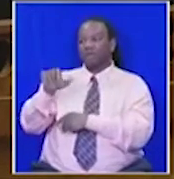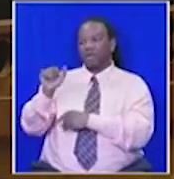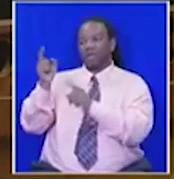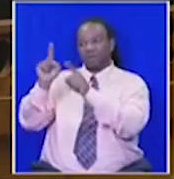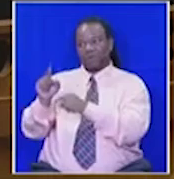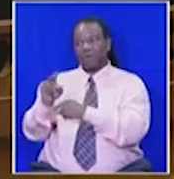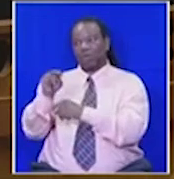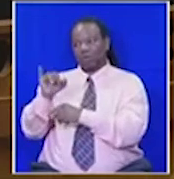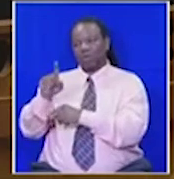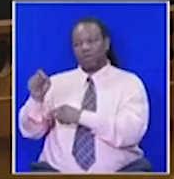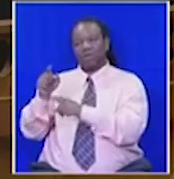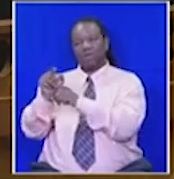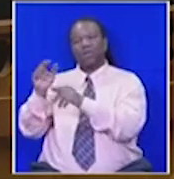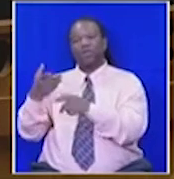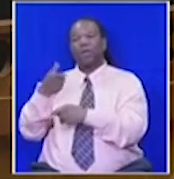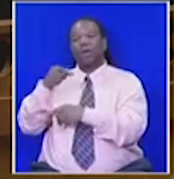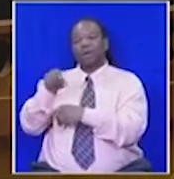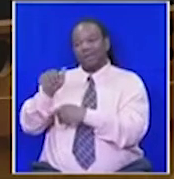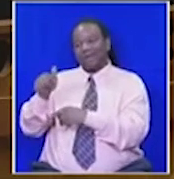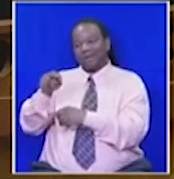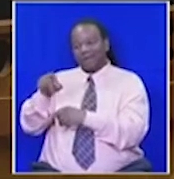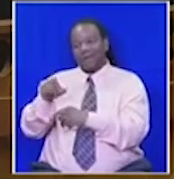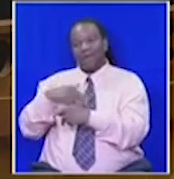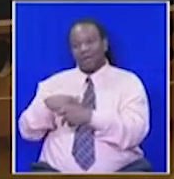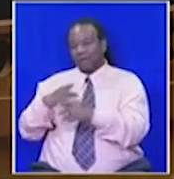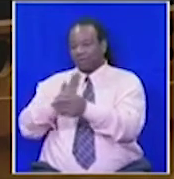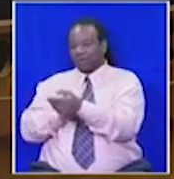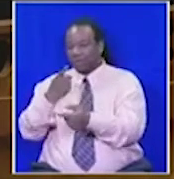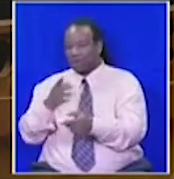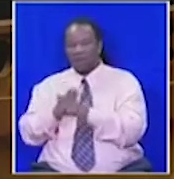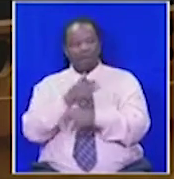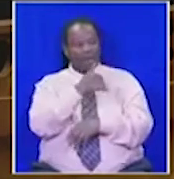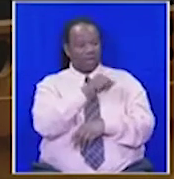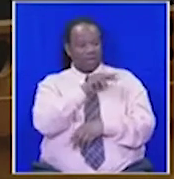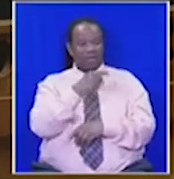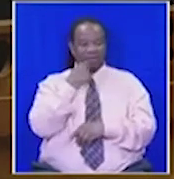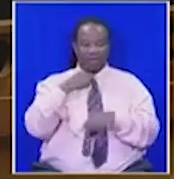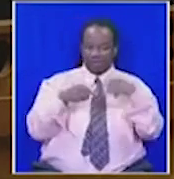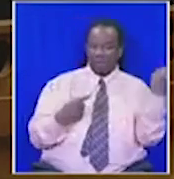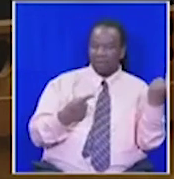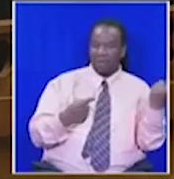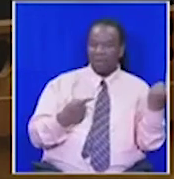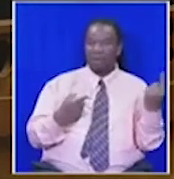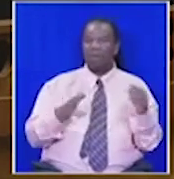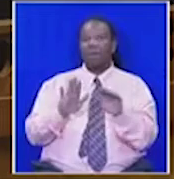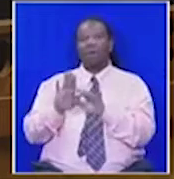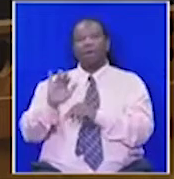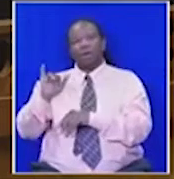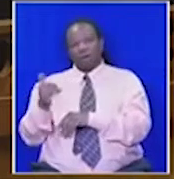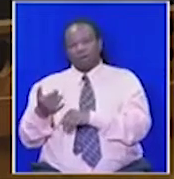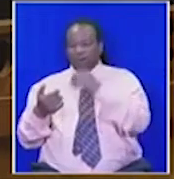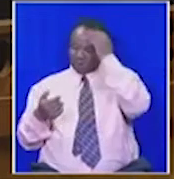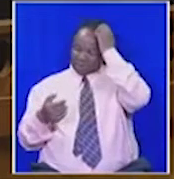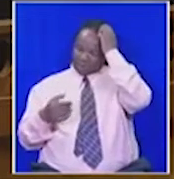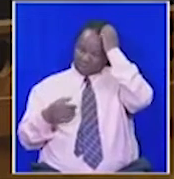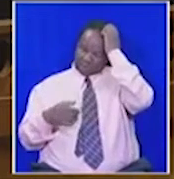unit to fight gang and drug-related crime, and the ANC voted against a specialized unit to fight